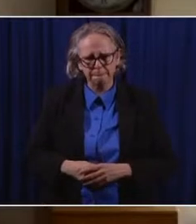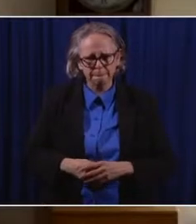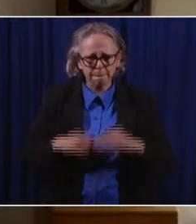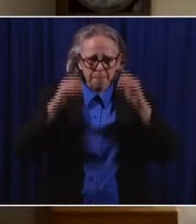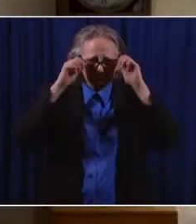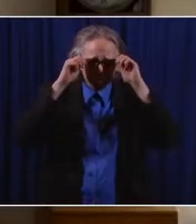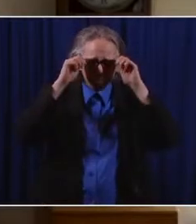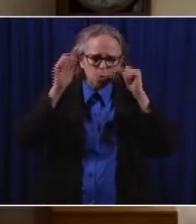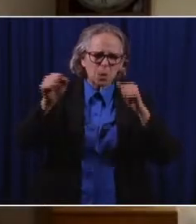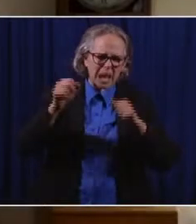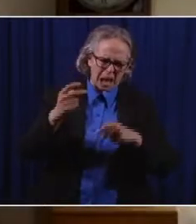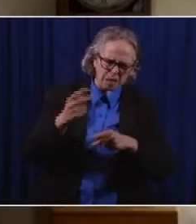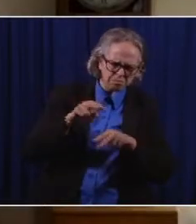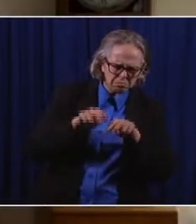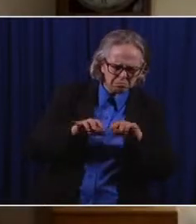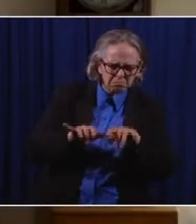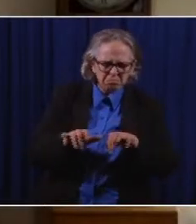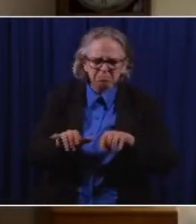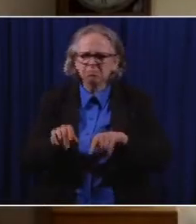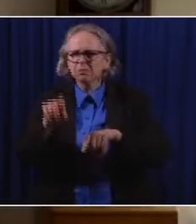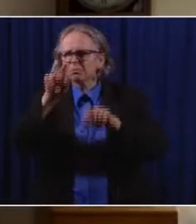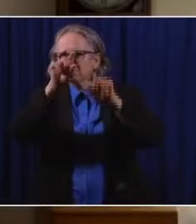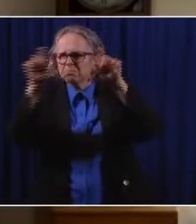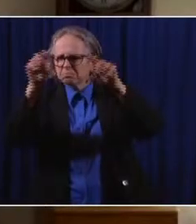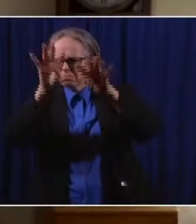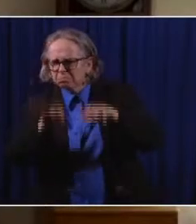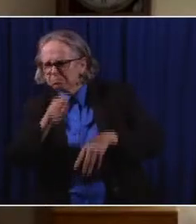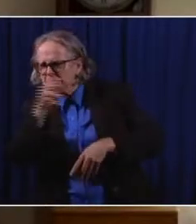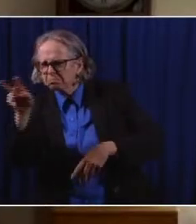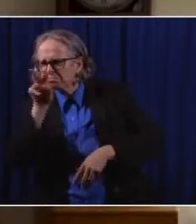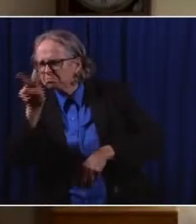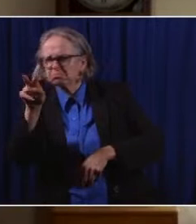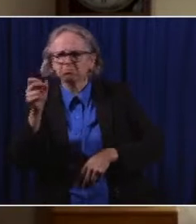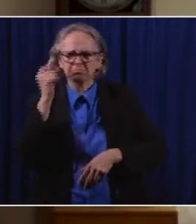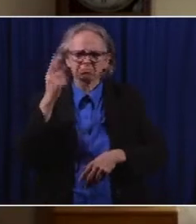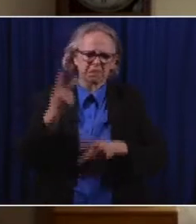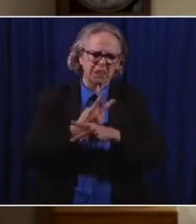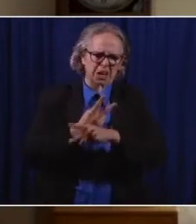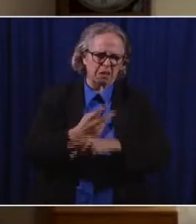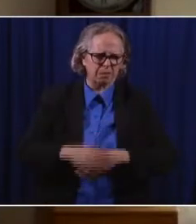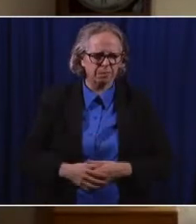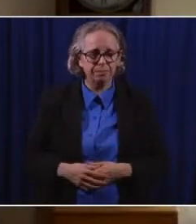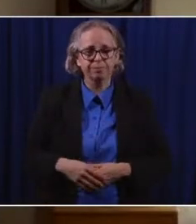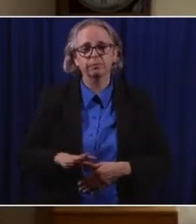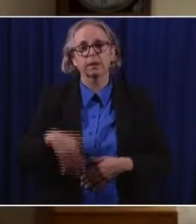take a look at those online. Let's move now to